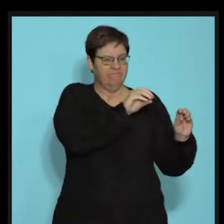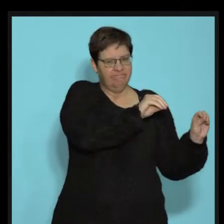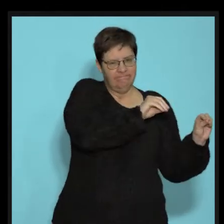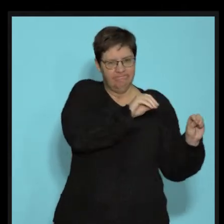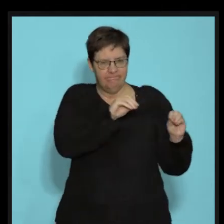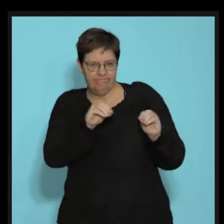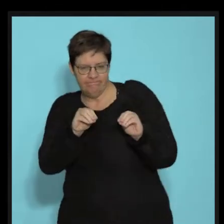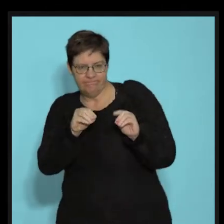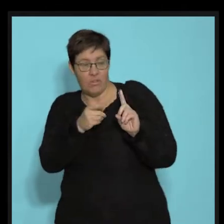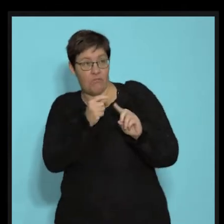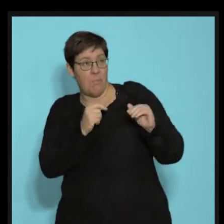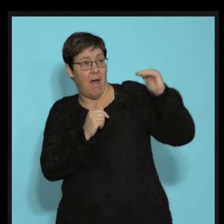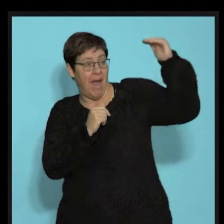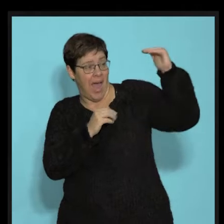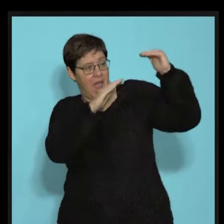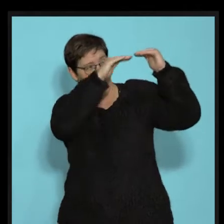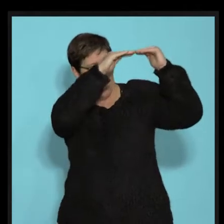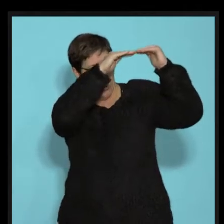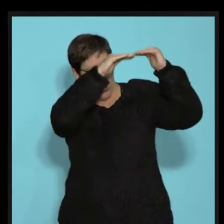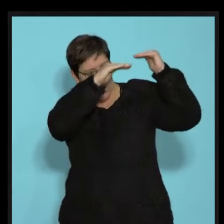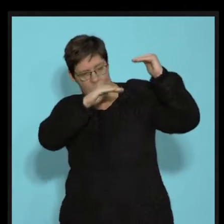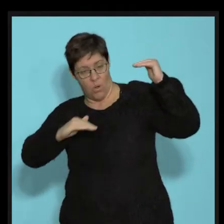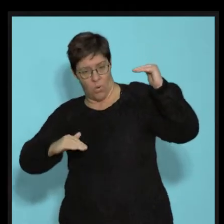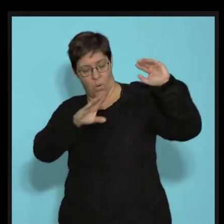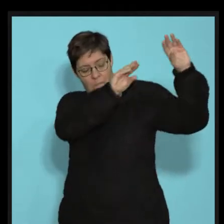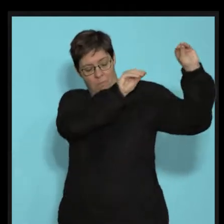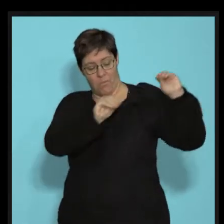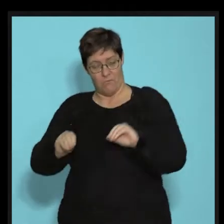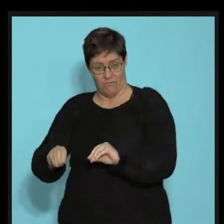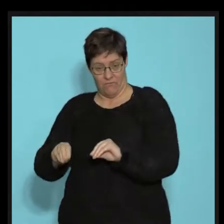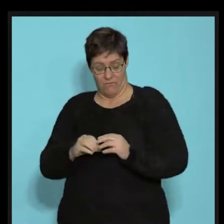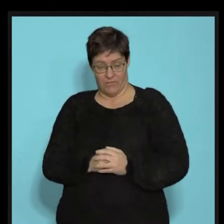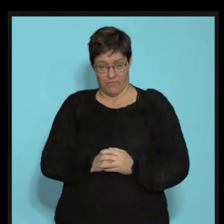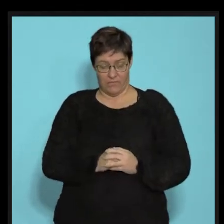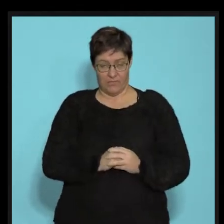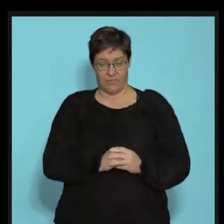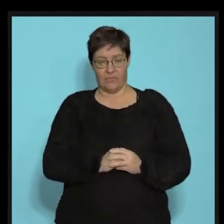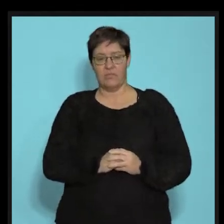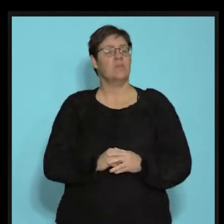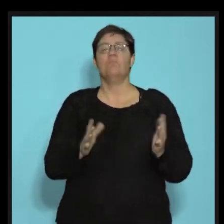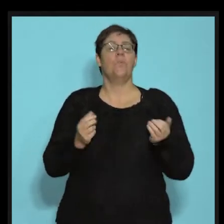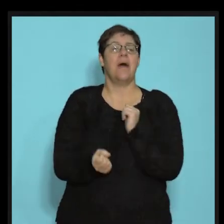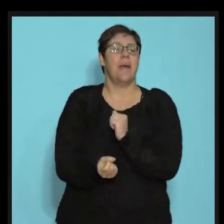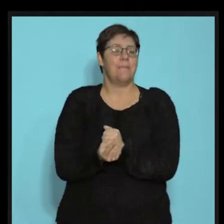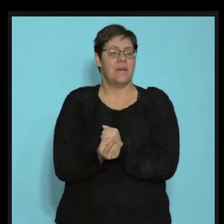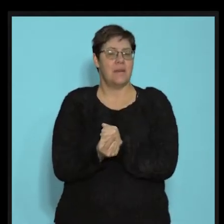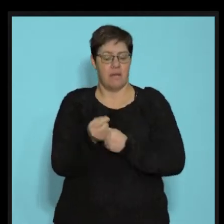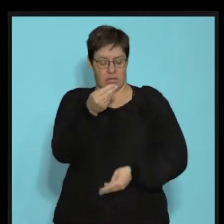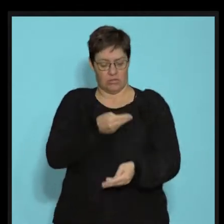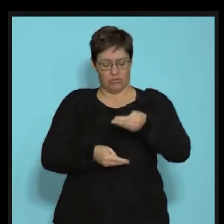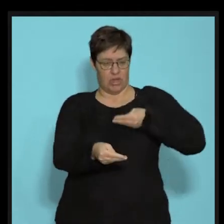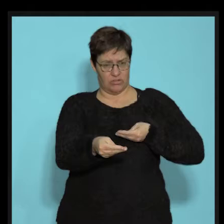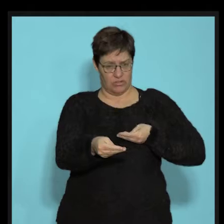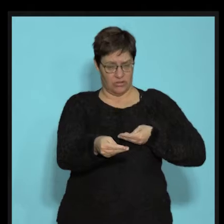move, all right, from a high concentration to a low concentration. And what is going to happen during